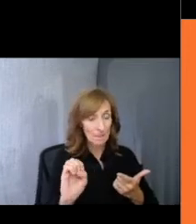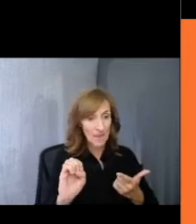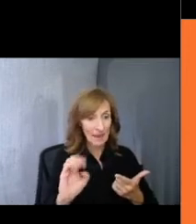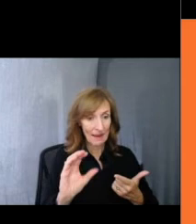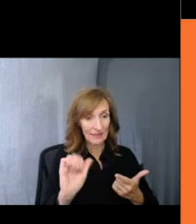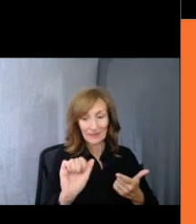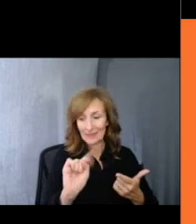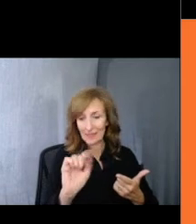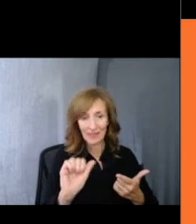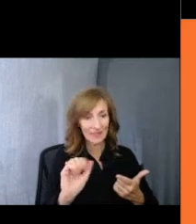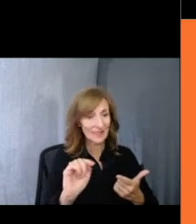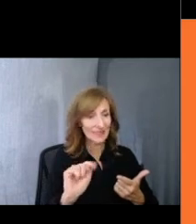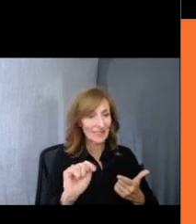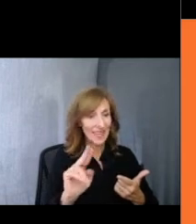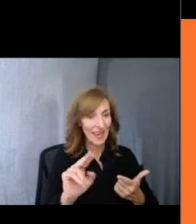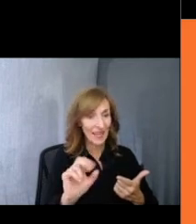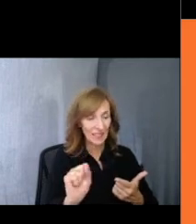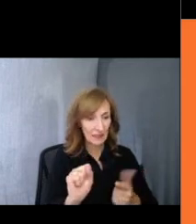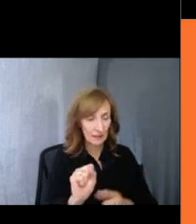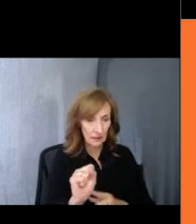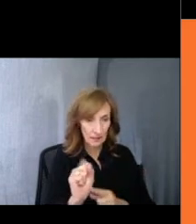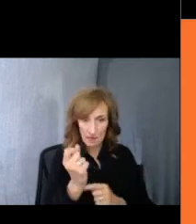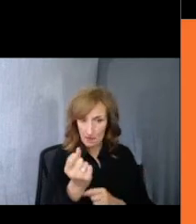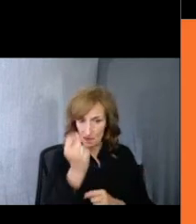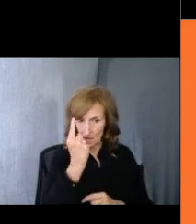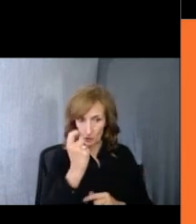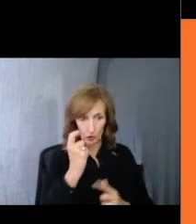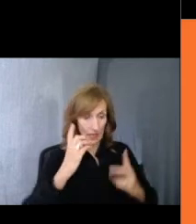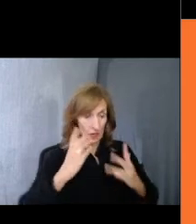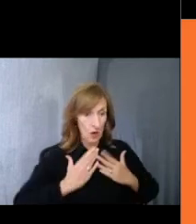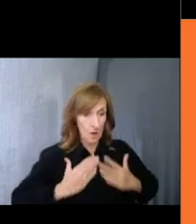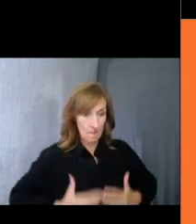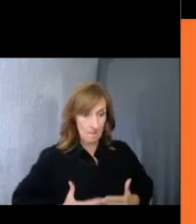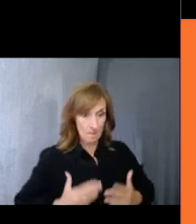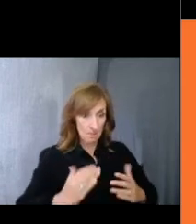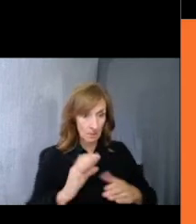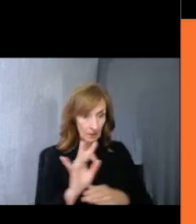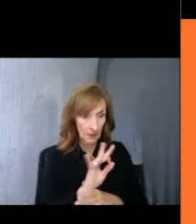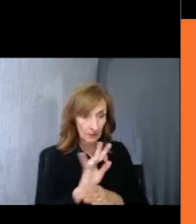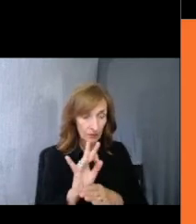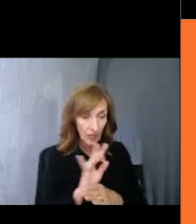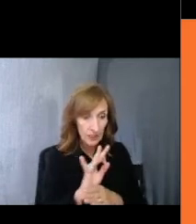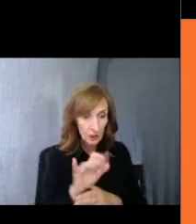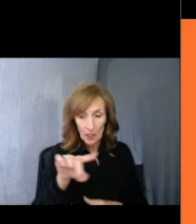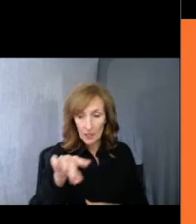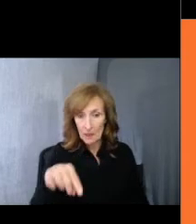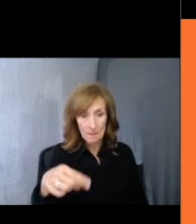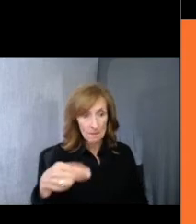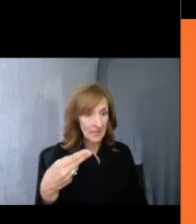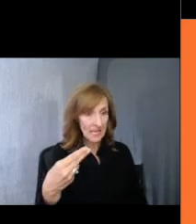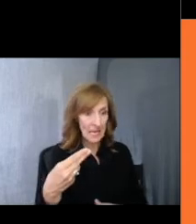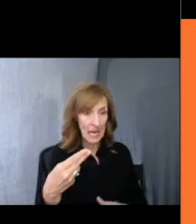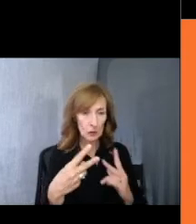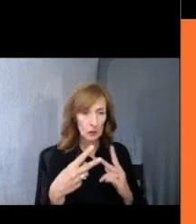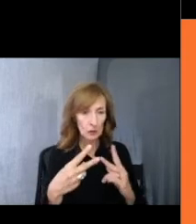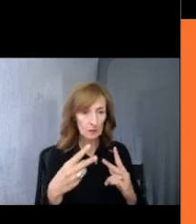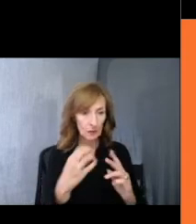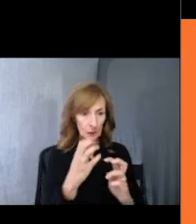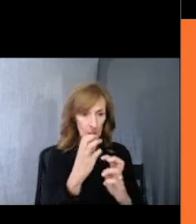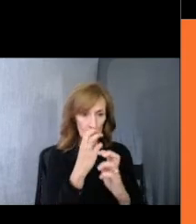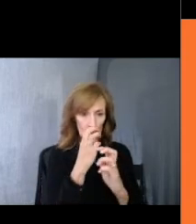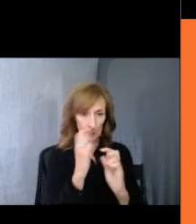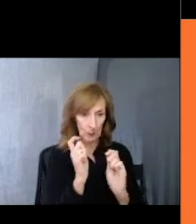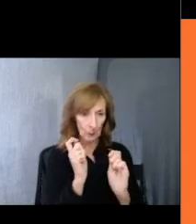in a very, very tight pH range. And even small deviations to